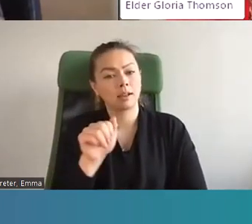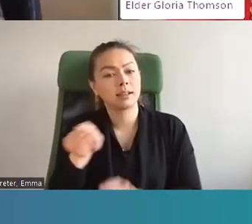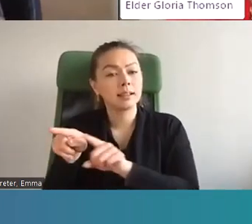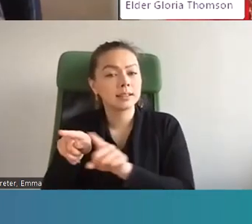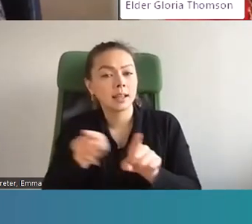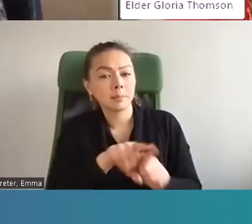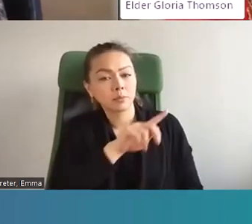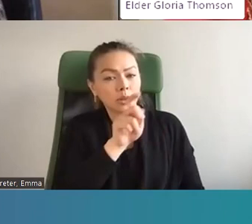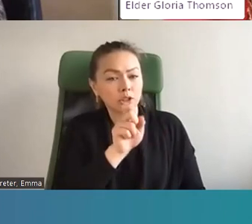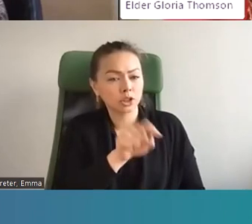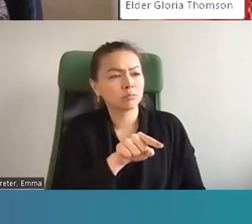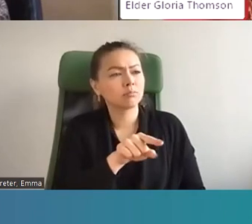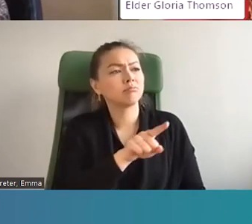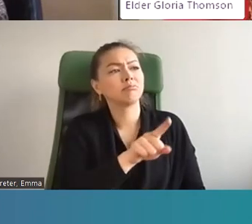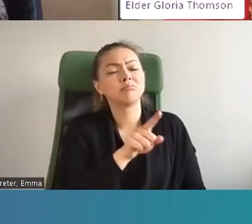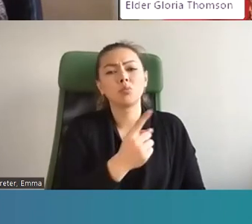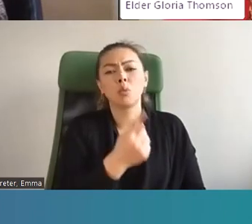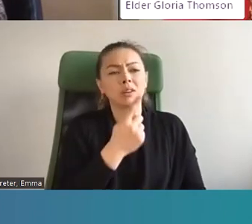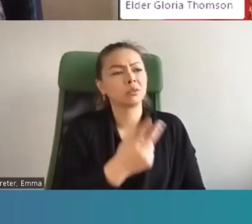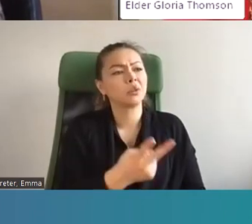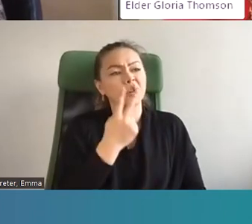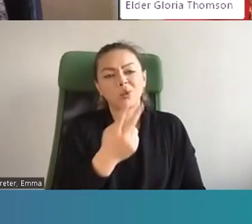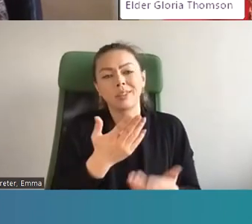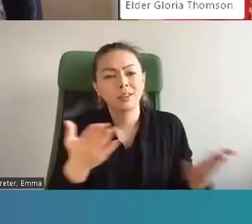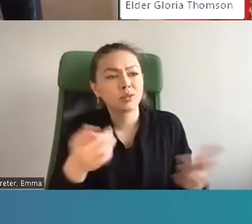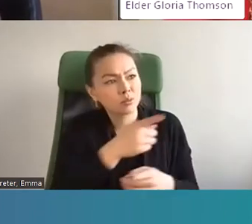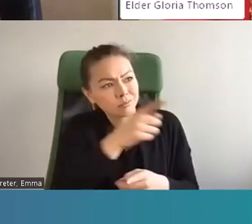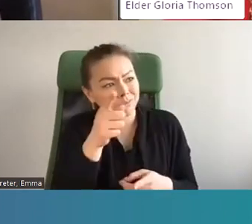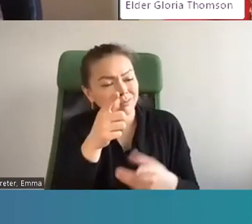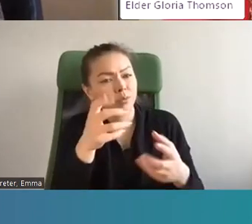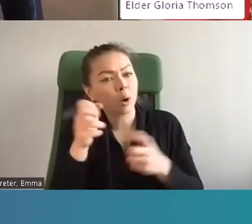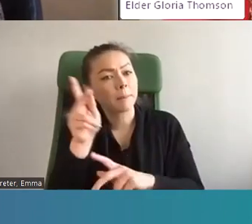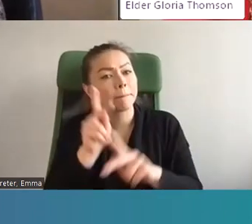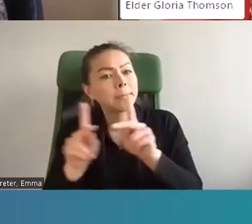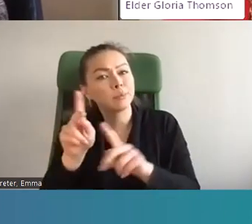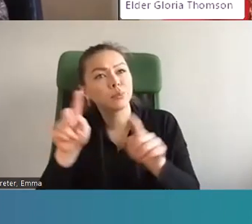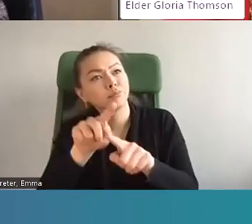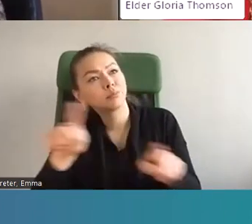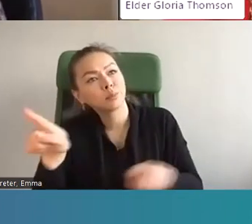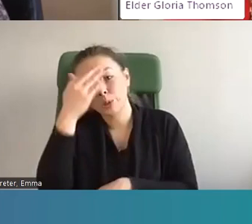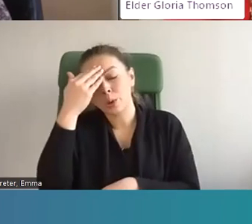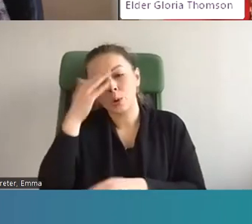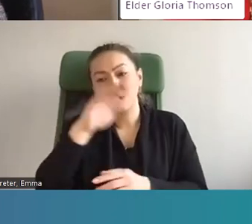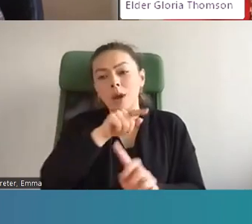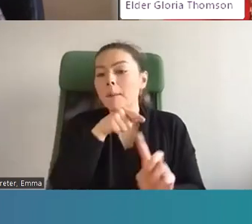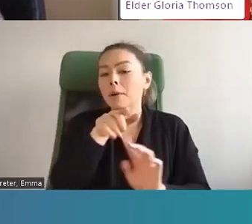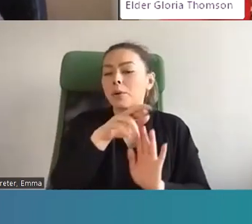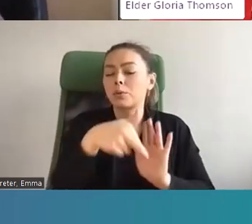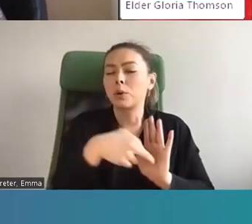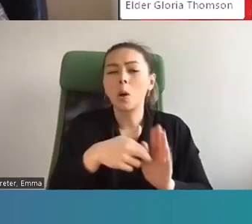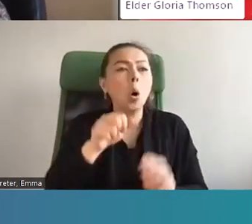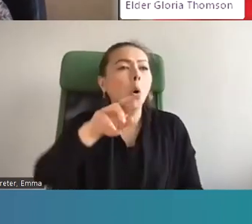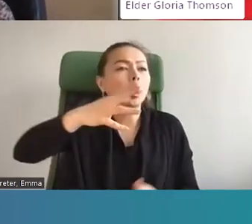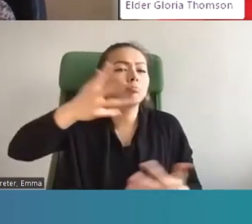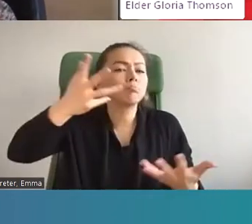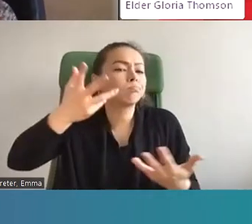What are two things that you would want folks to know about the role of an elder, or maybe some of your experiences on your role as an elder,